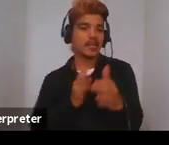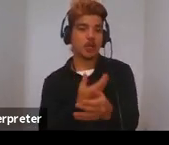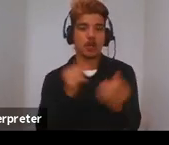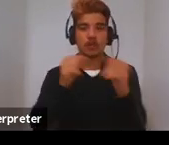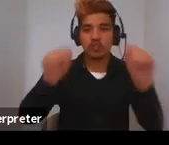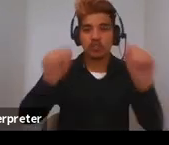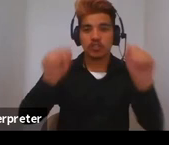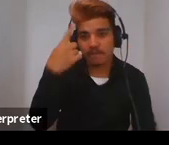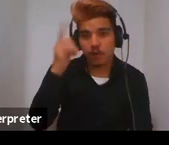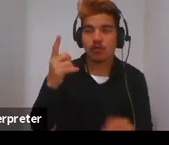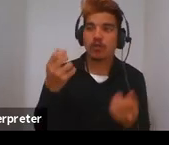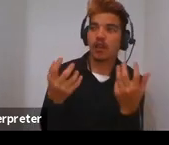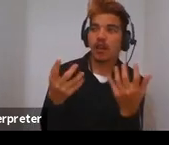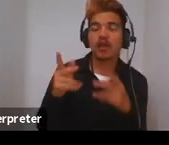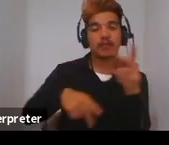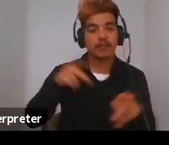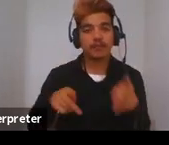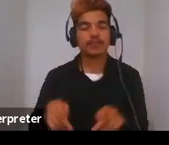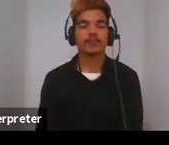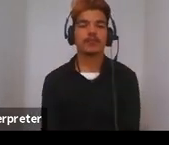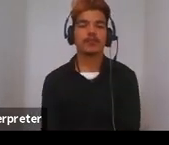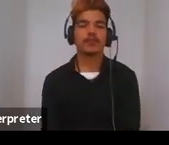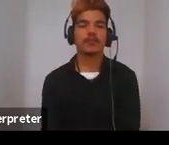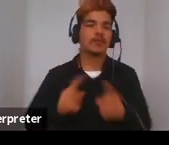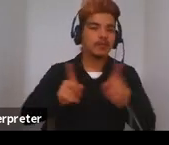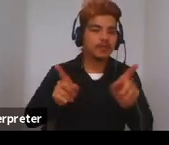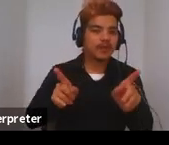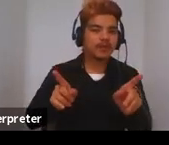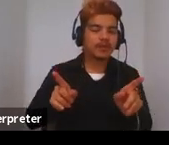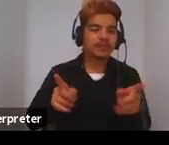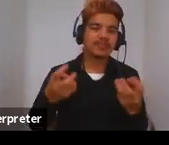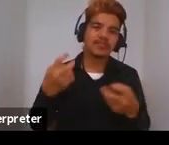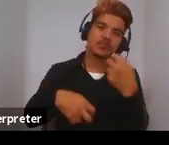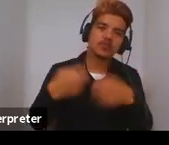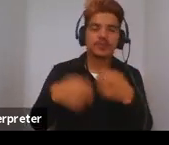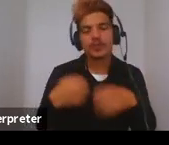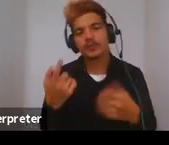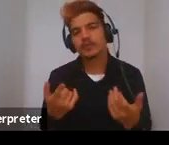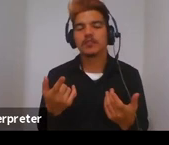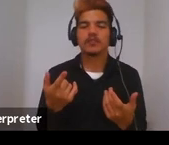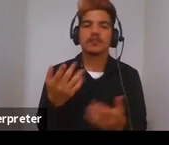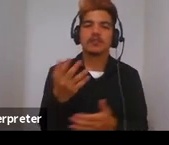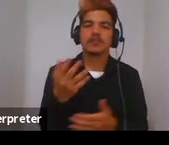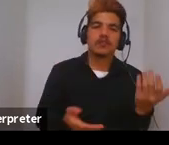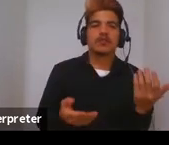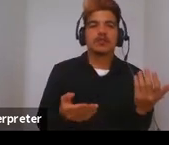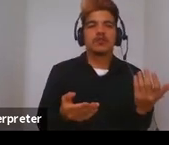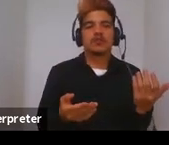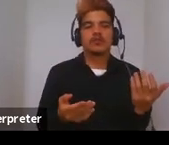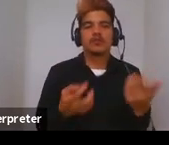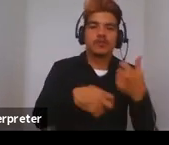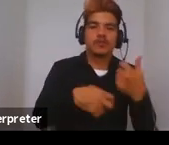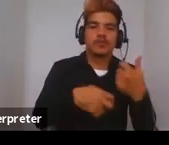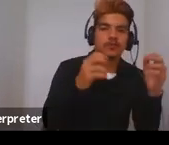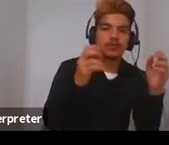a lot of folks. However, it is problematic. There are some issues with the term victim because it